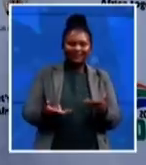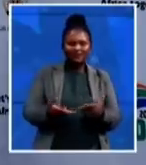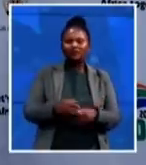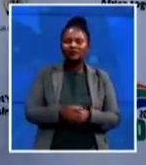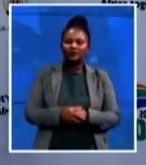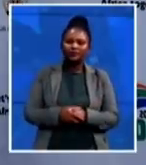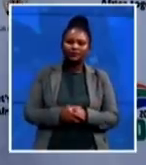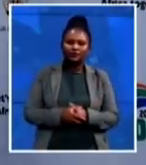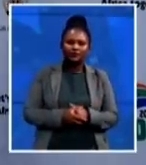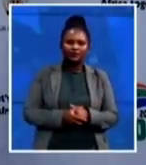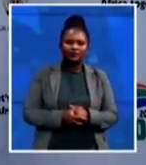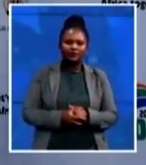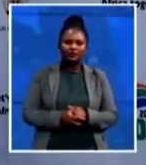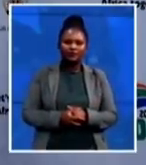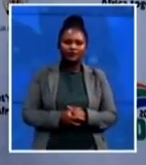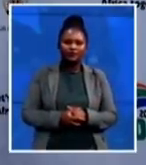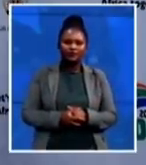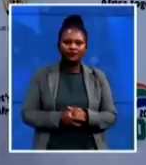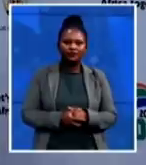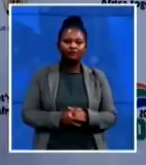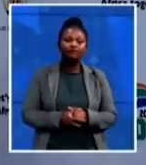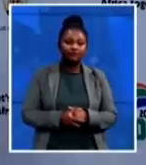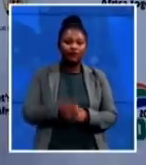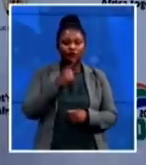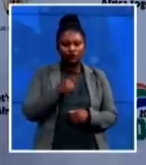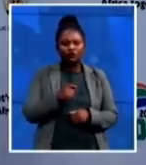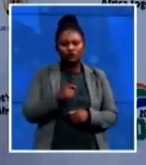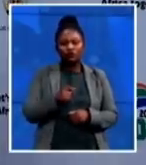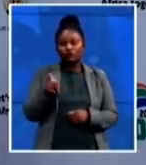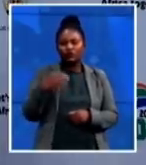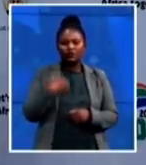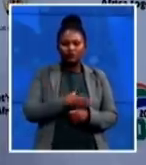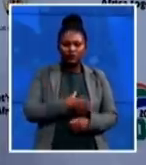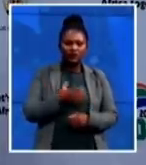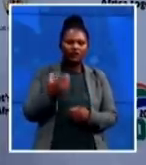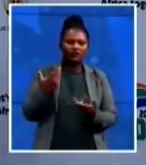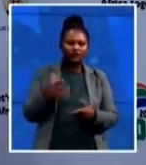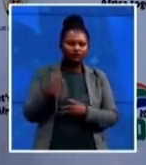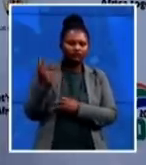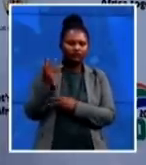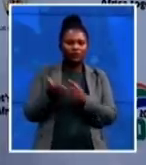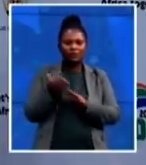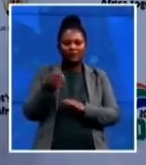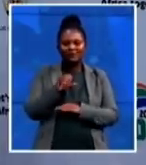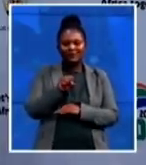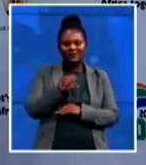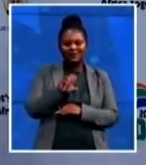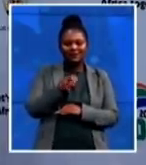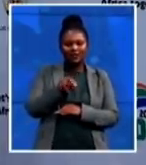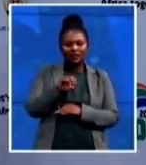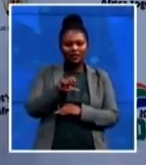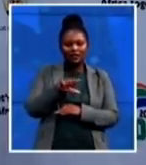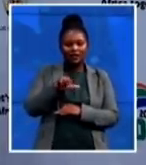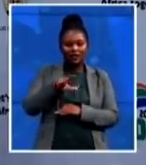It was painful when the president dealt with this matter in Senegal, where, for instance, calls from